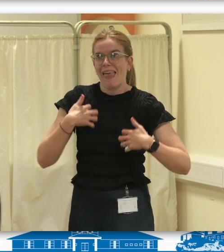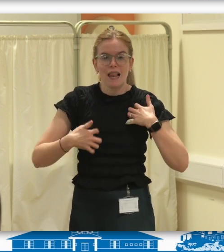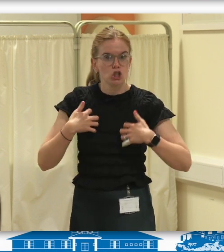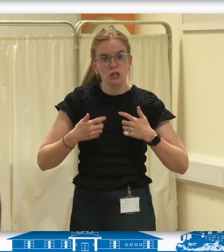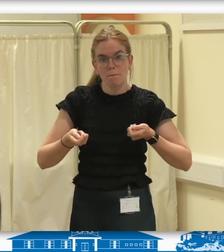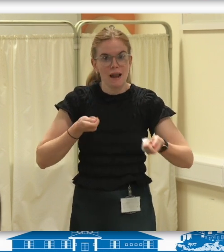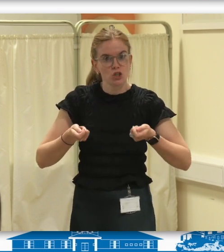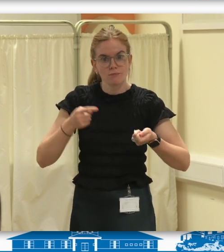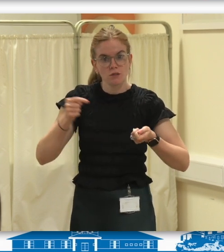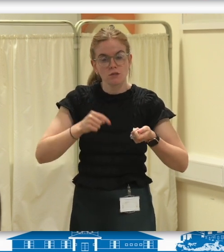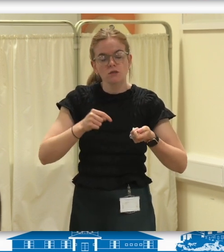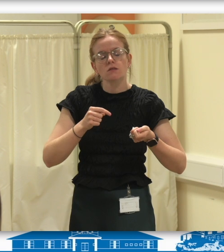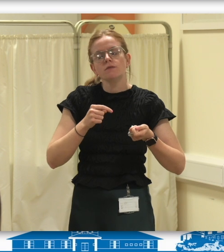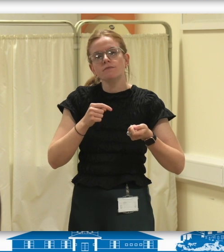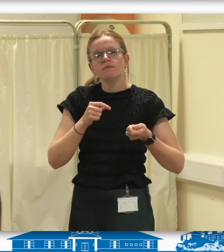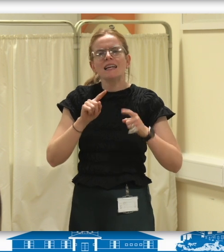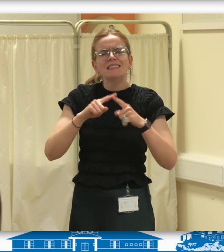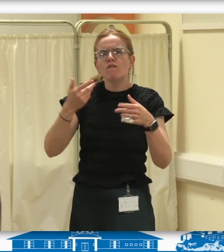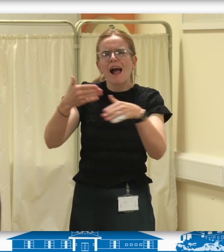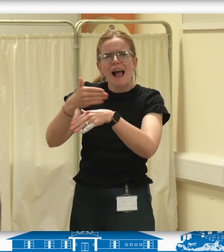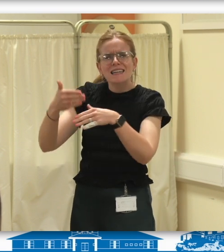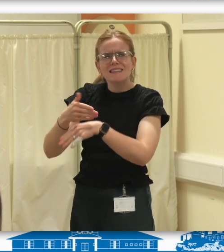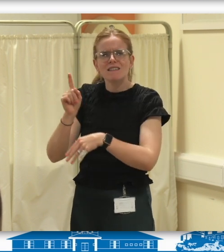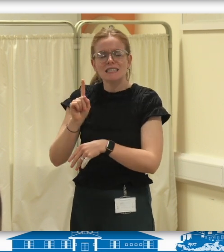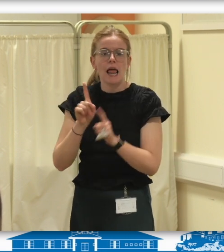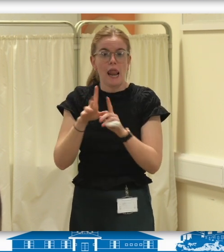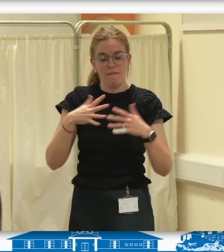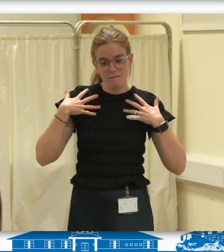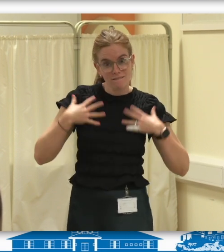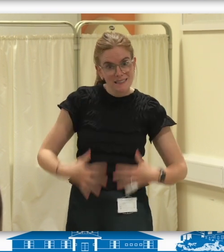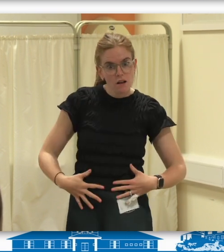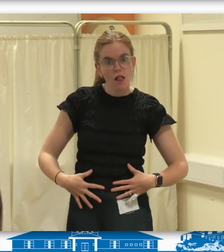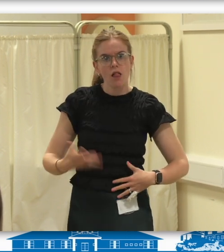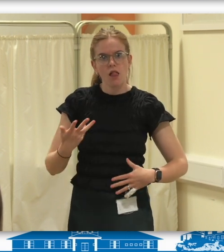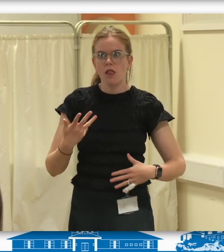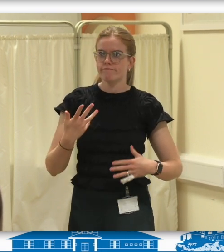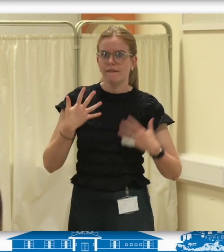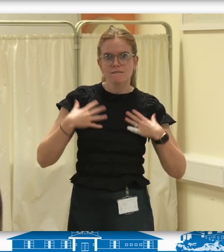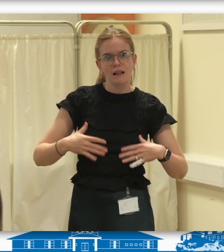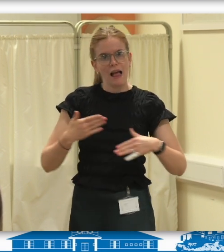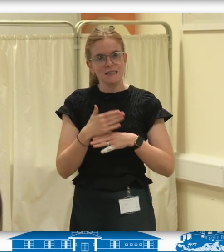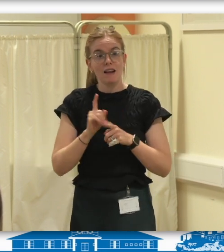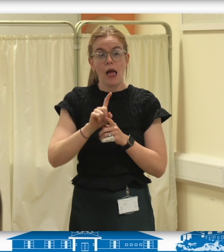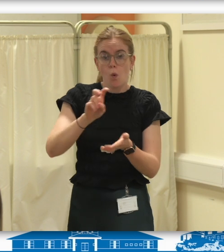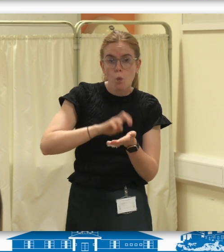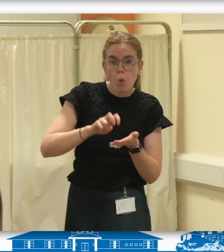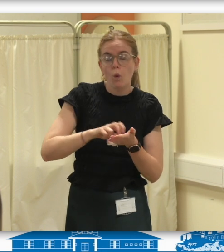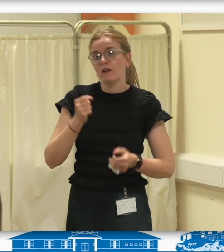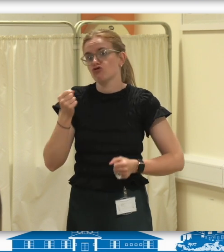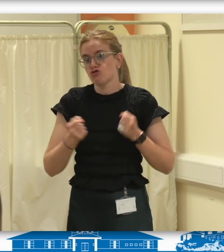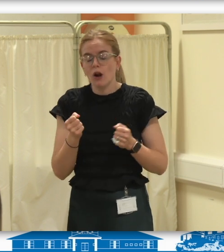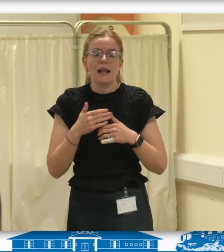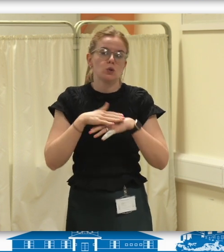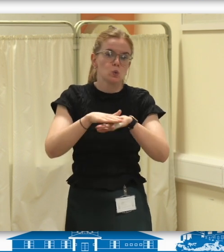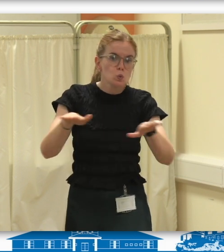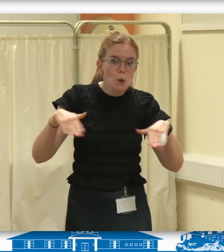different forms of demand from activity. So we get physical demand from physical activities, so walking, running,